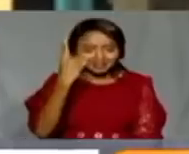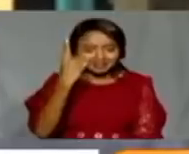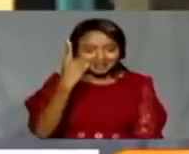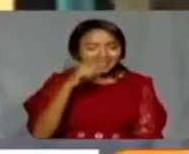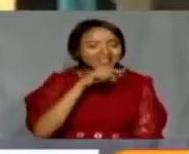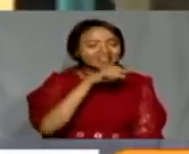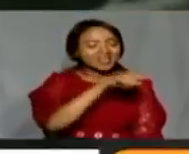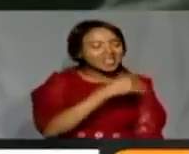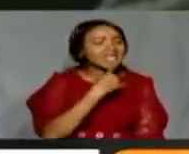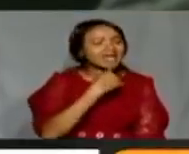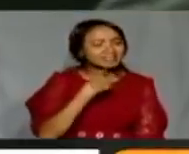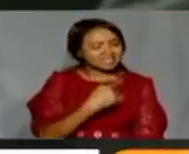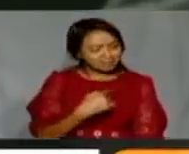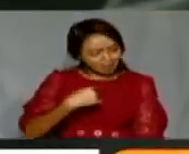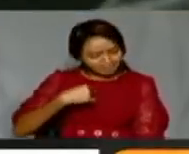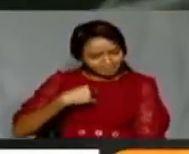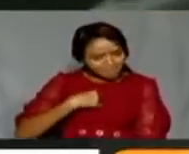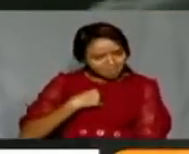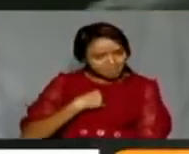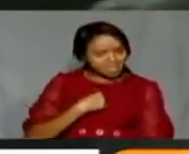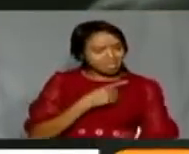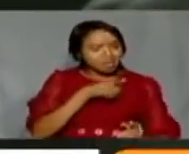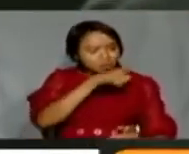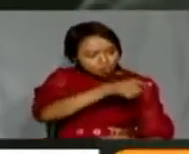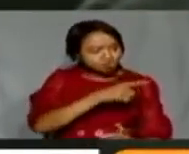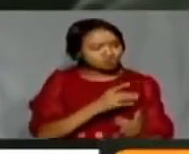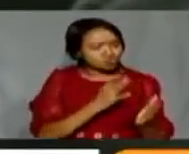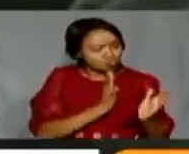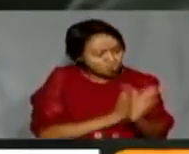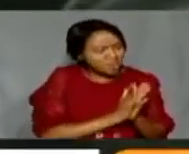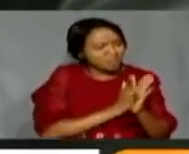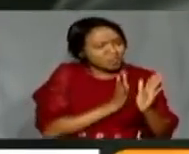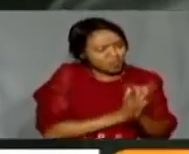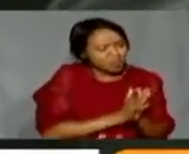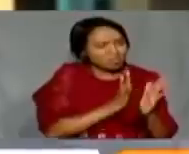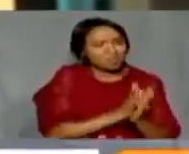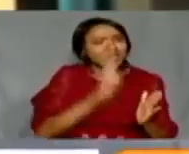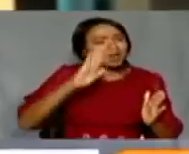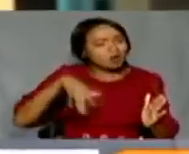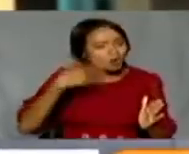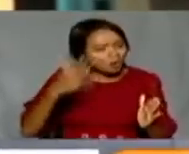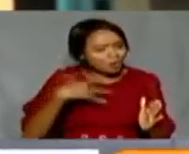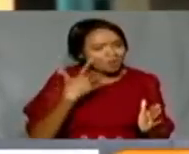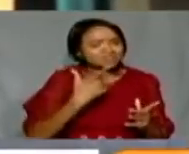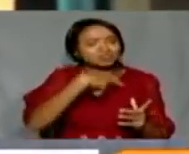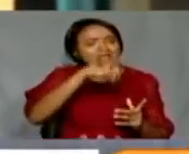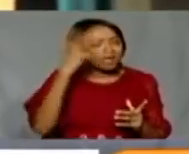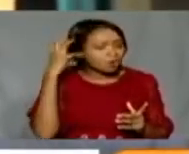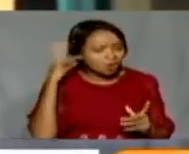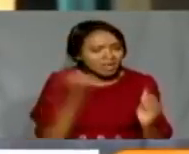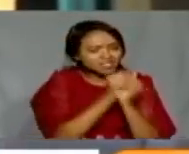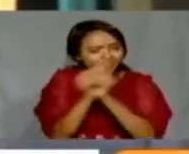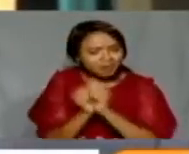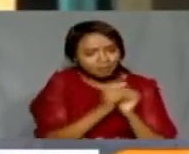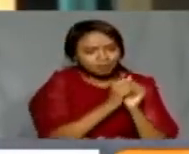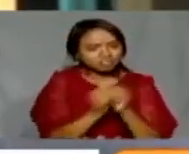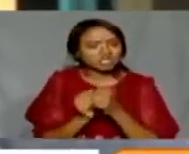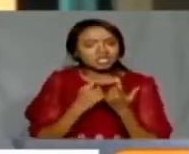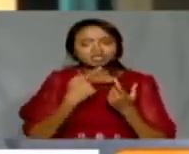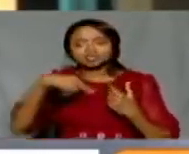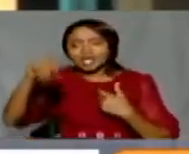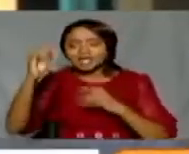huyu niliekaa pamoja na nilianda langasa pamoja na niliona anafanya azo moja.